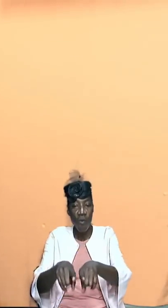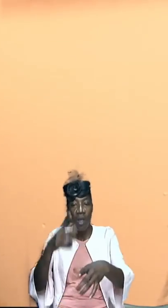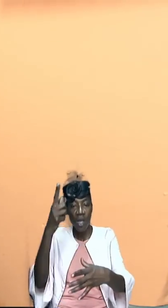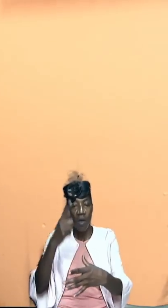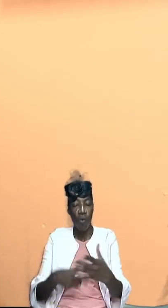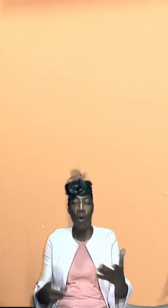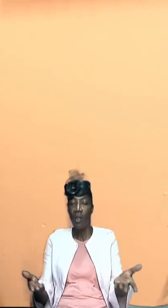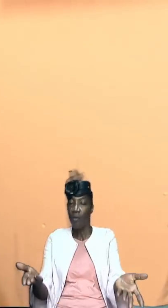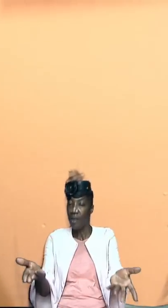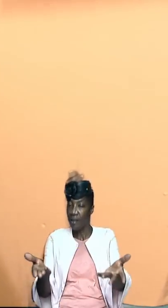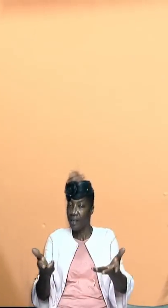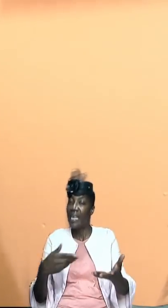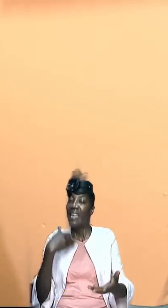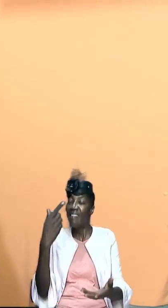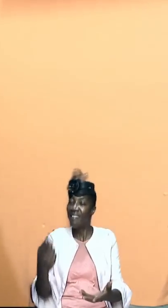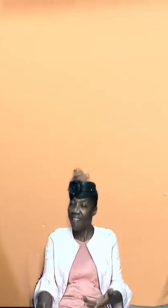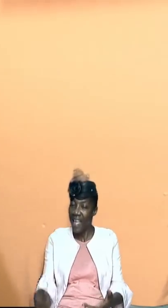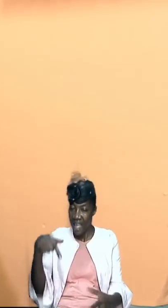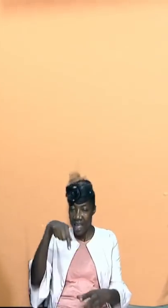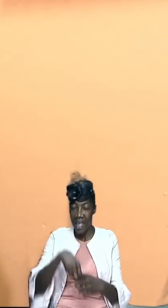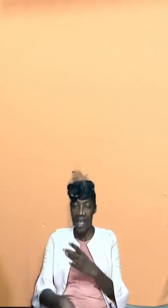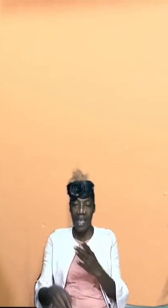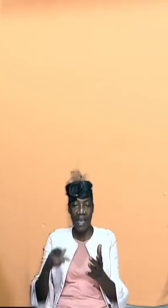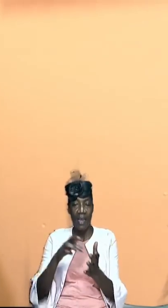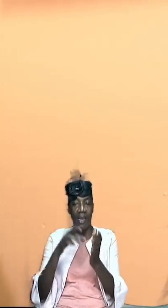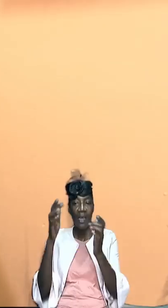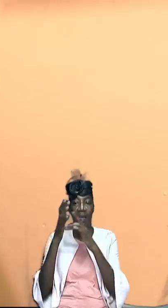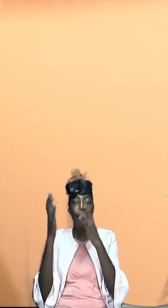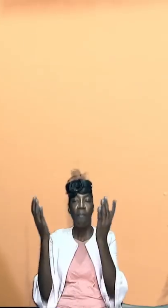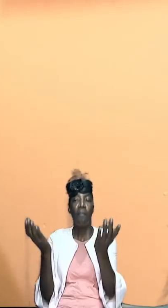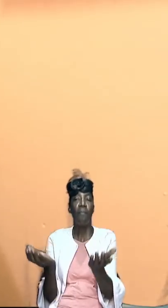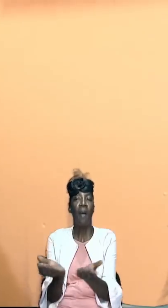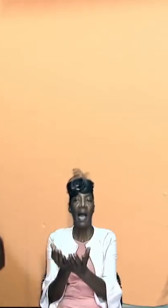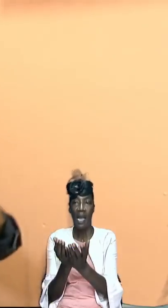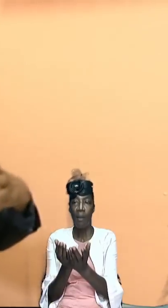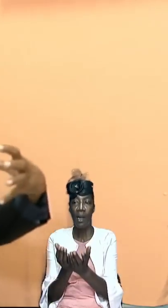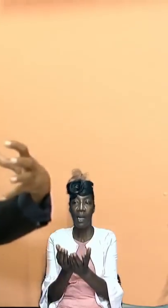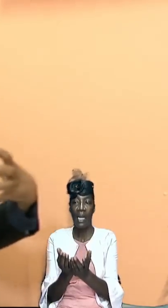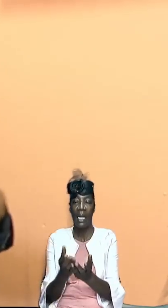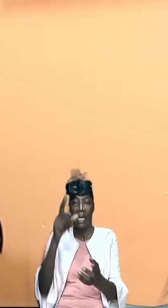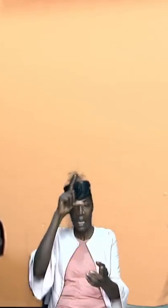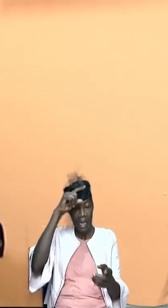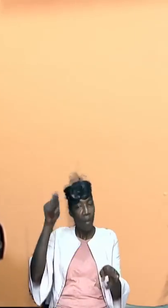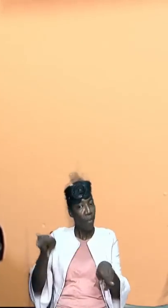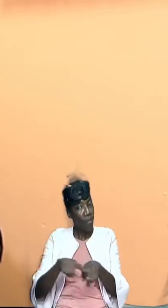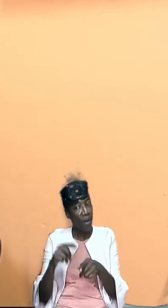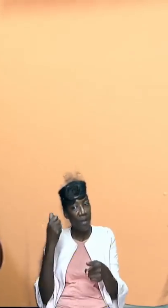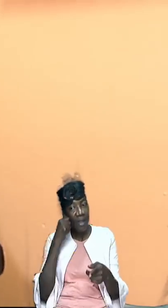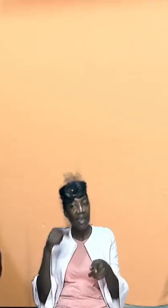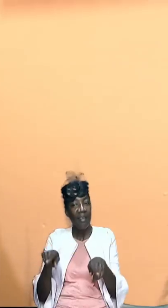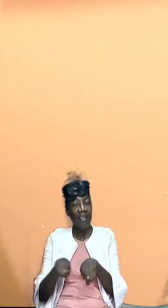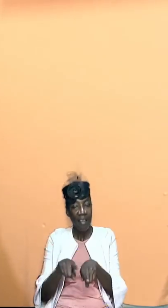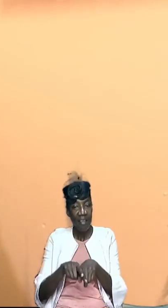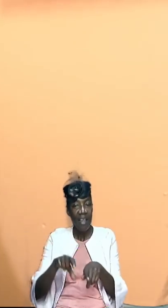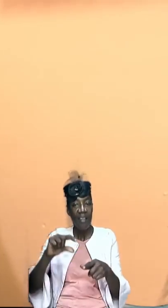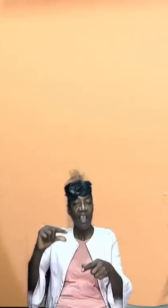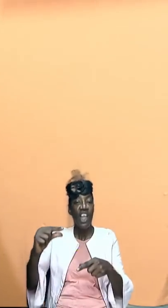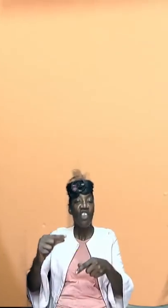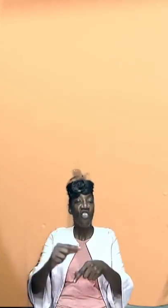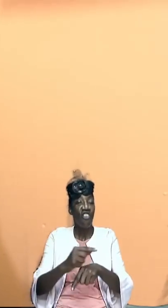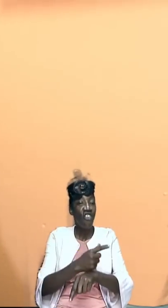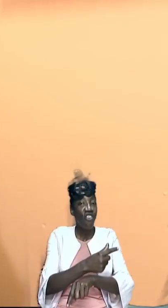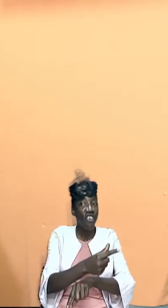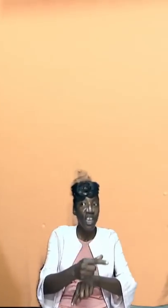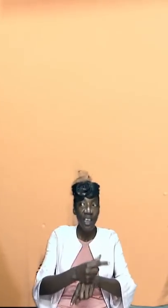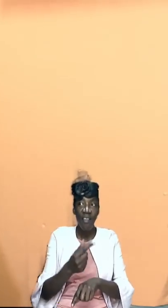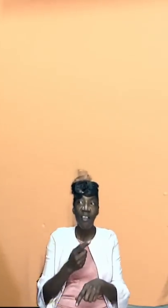sisters, Genesis is true. And if this presentation